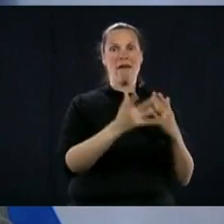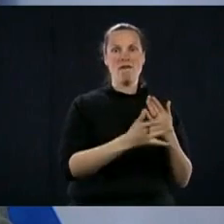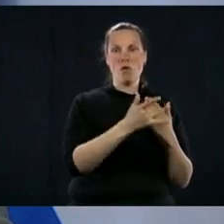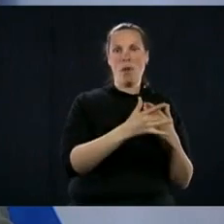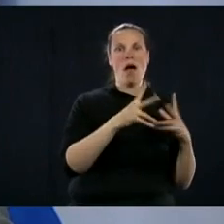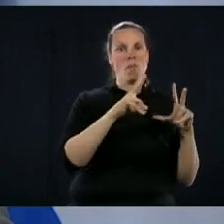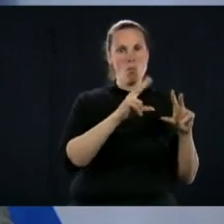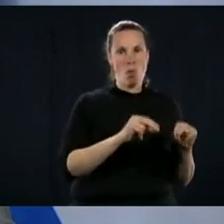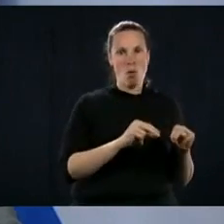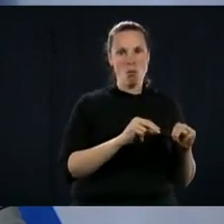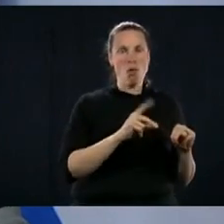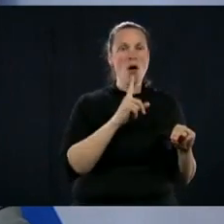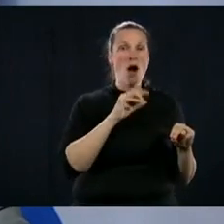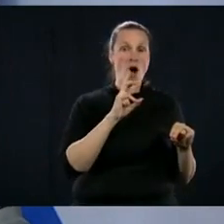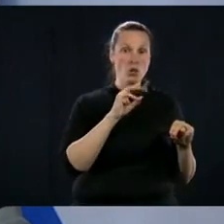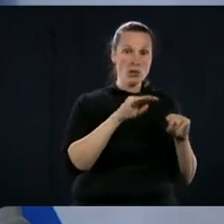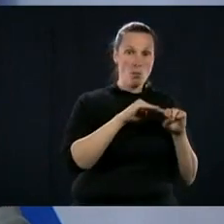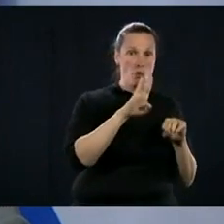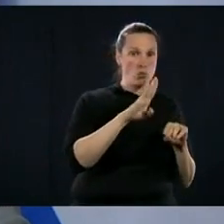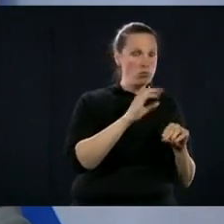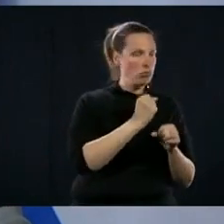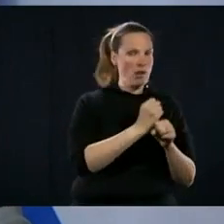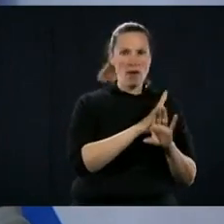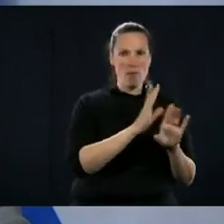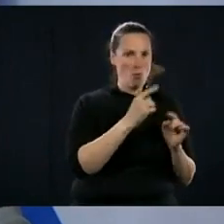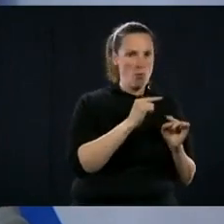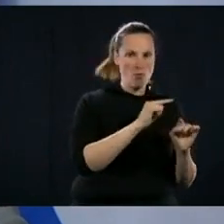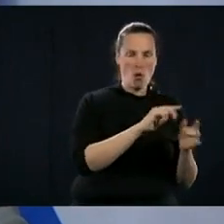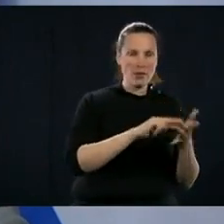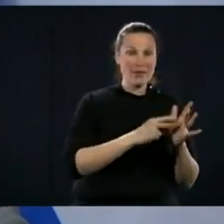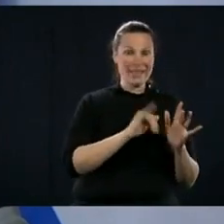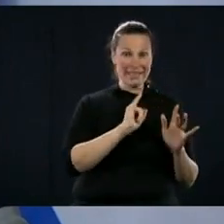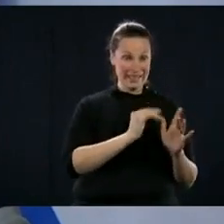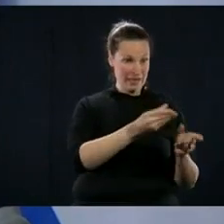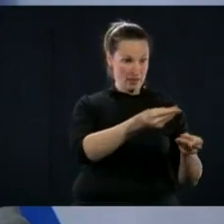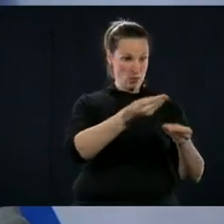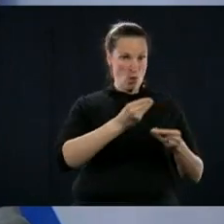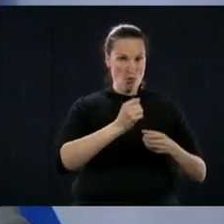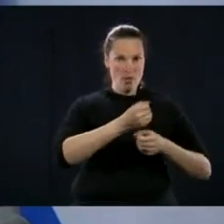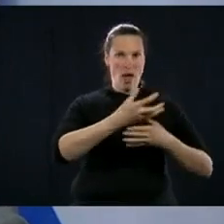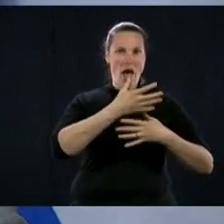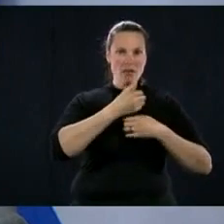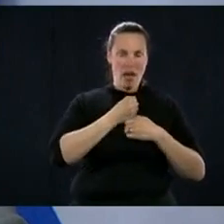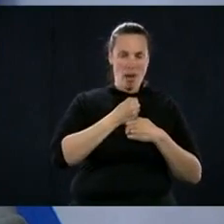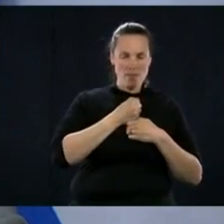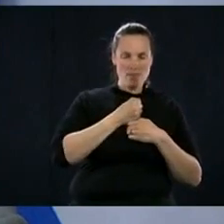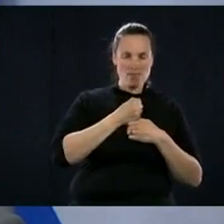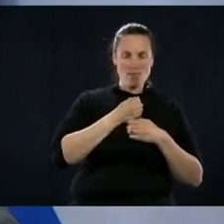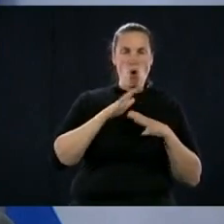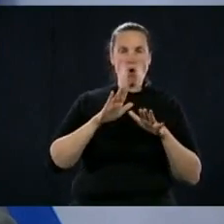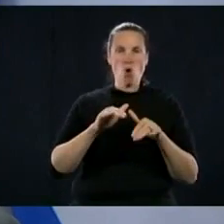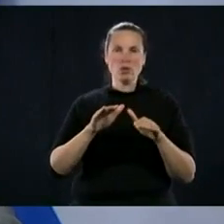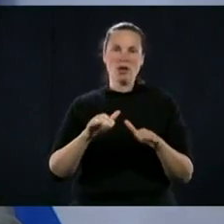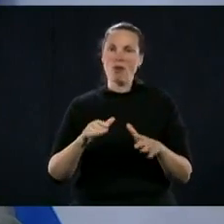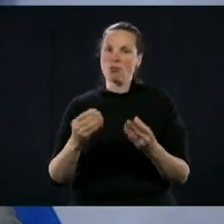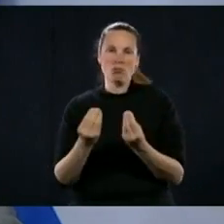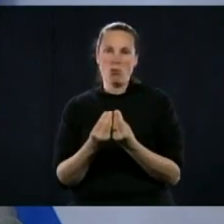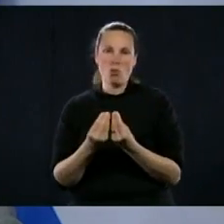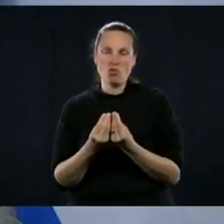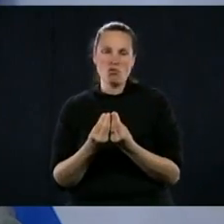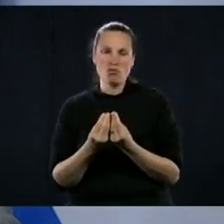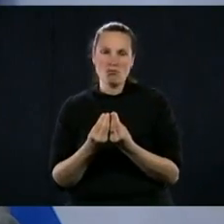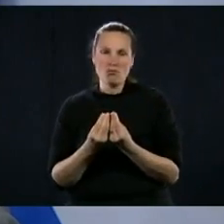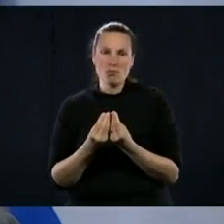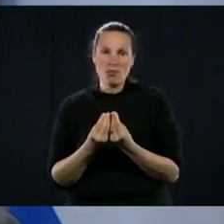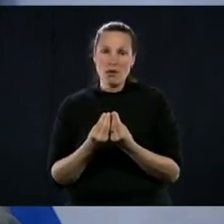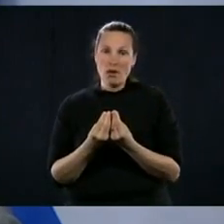conditions. We are trying not to have people above 60, etc. So if there is a transmission, it will be a transmission that won't necessarily have as much impact as what we